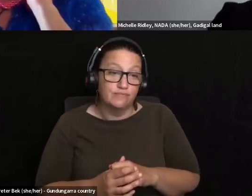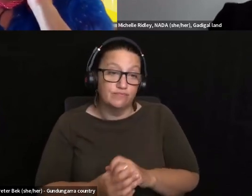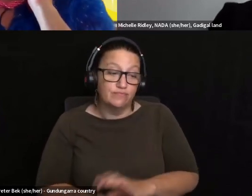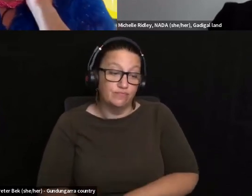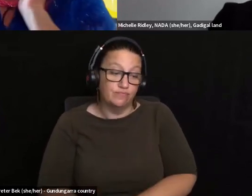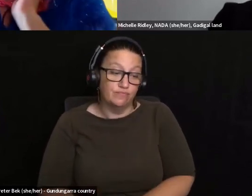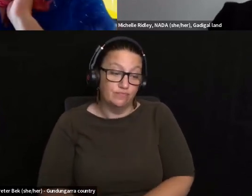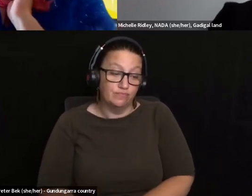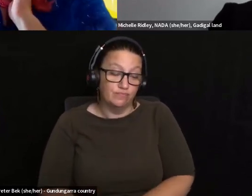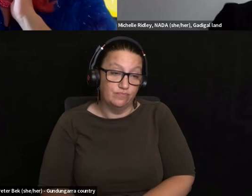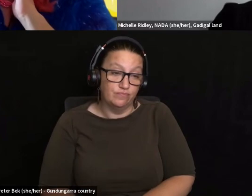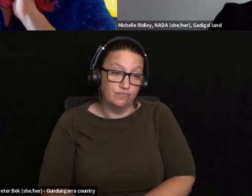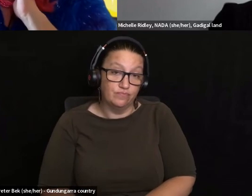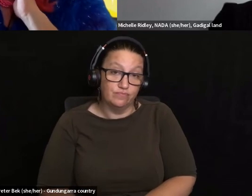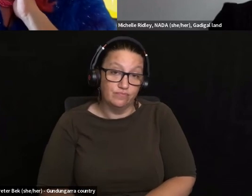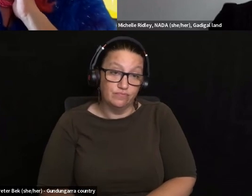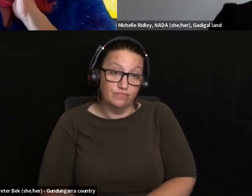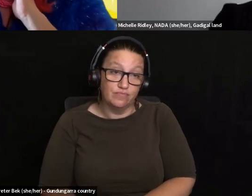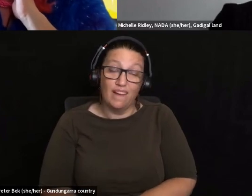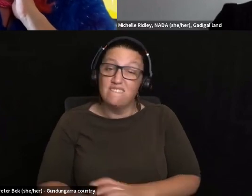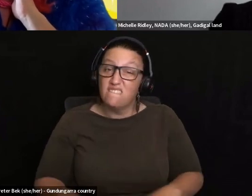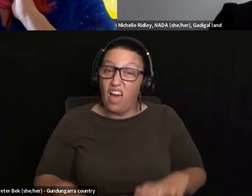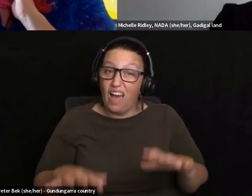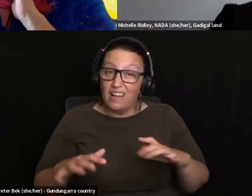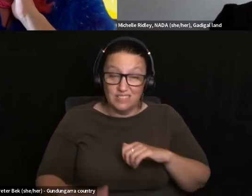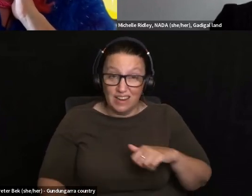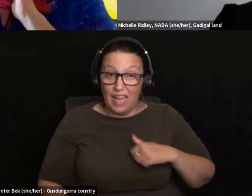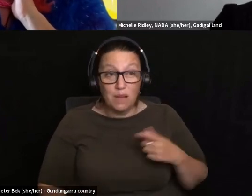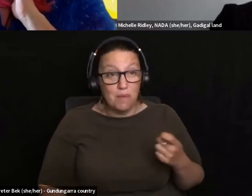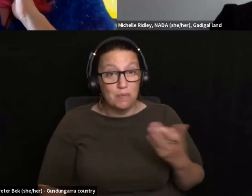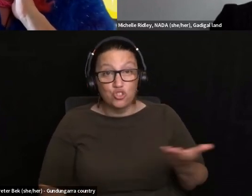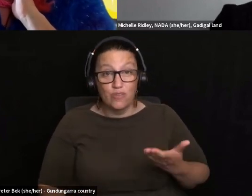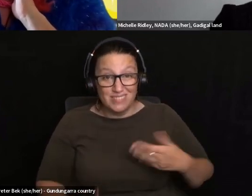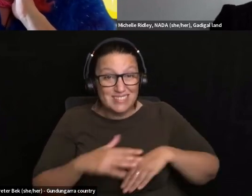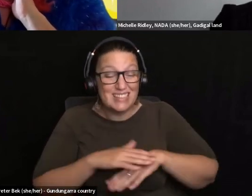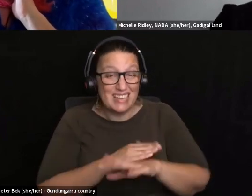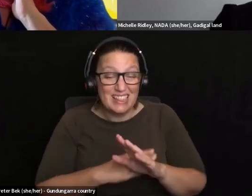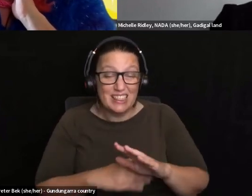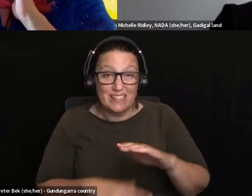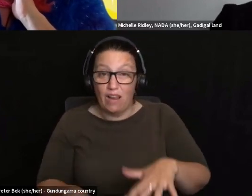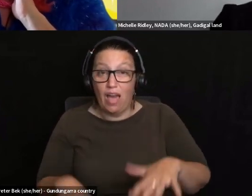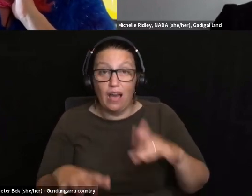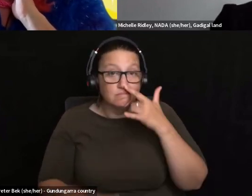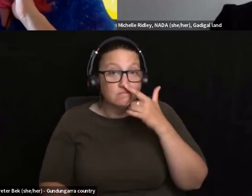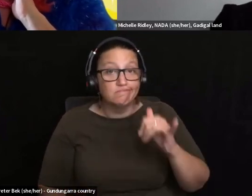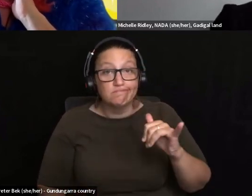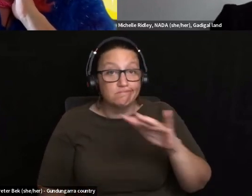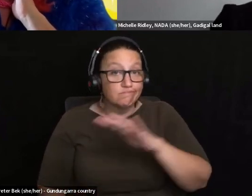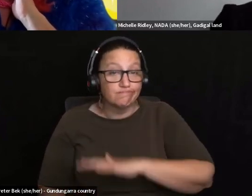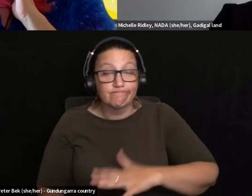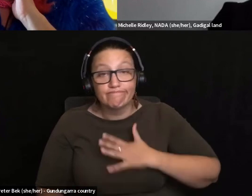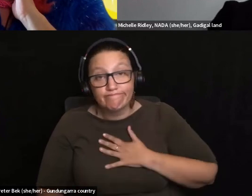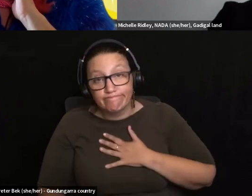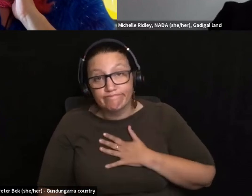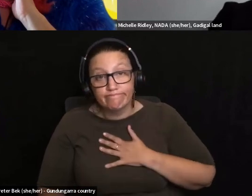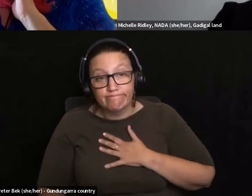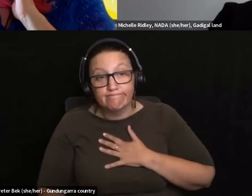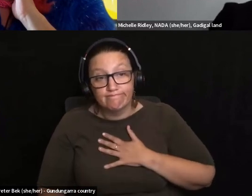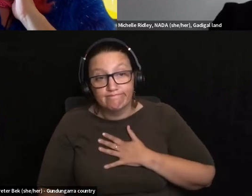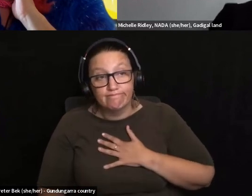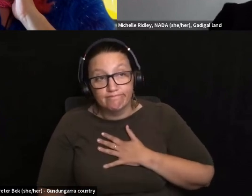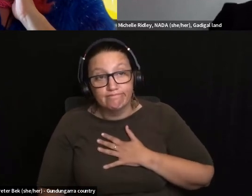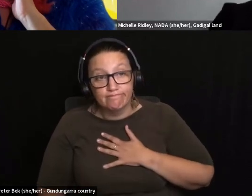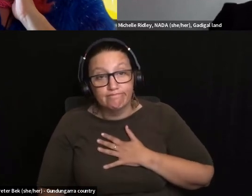the floods and our member services and the communities that are impacted by the floods across New South Wales today. And I know NADA